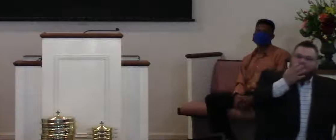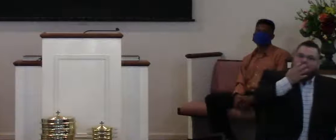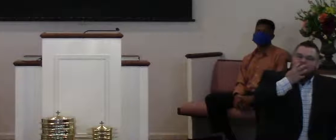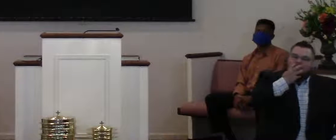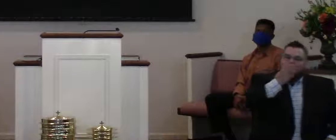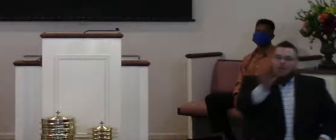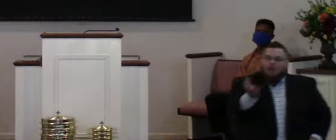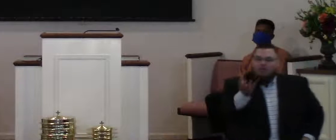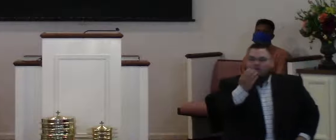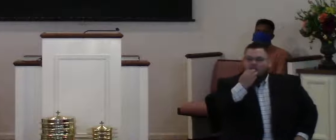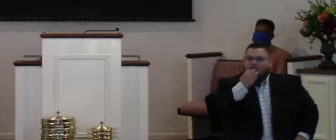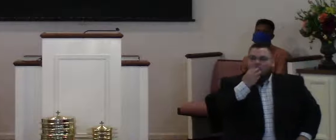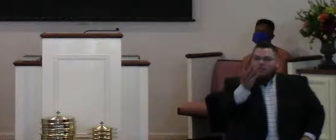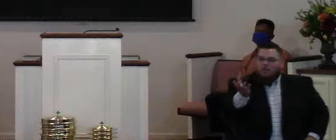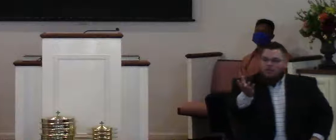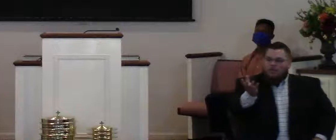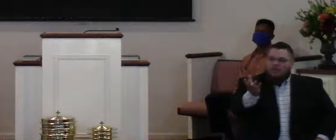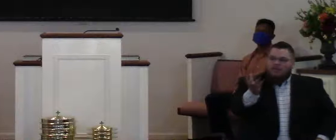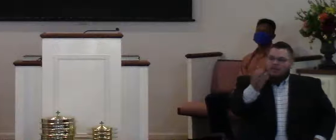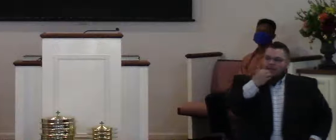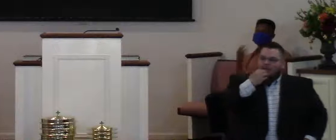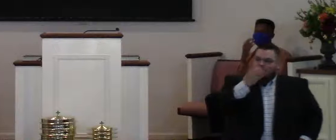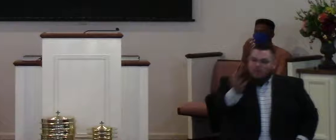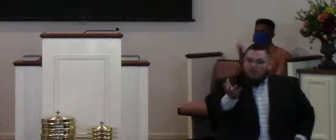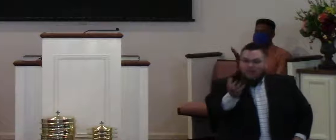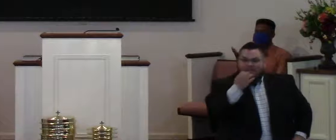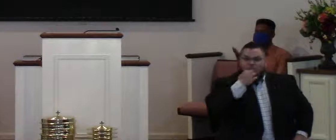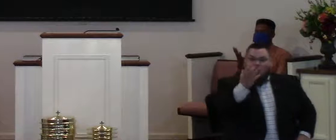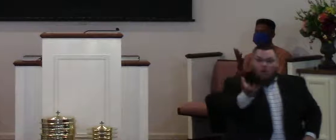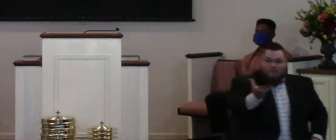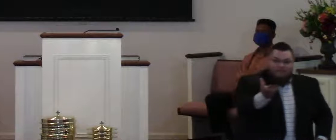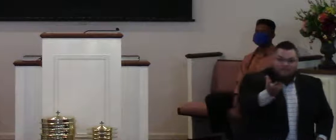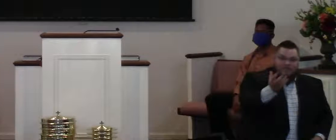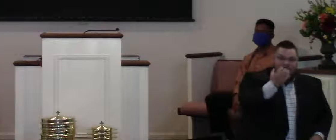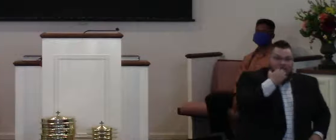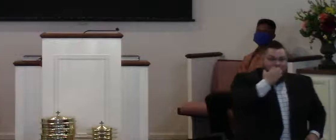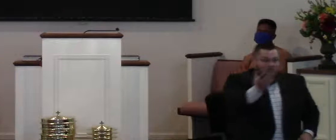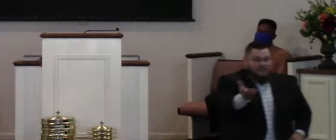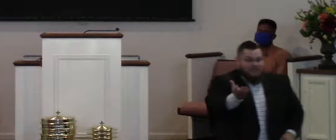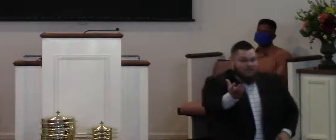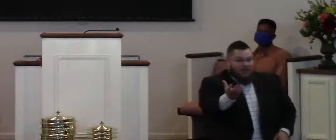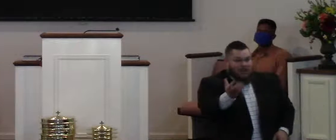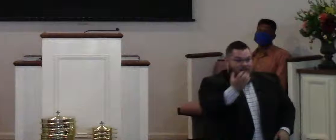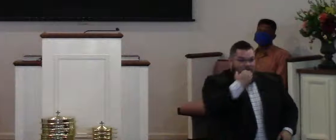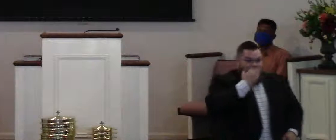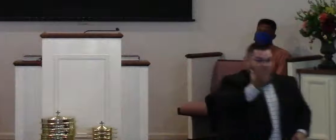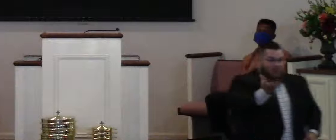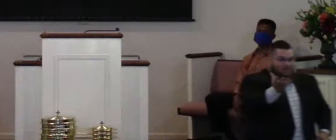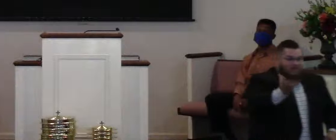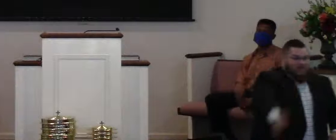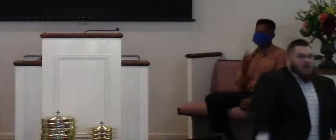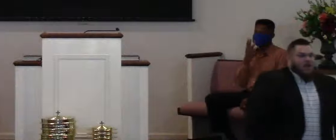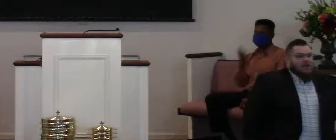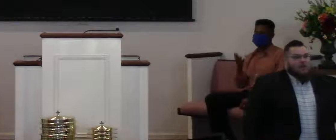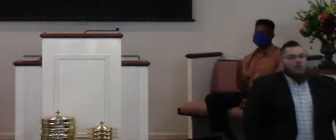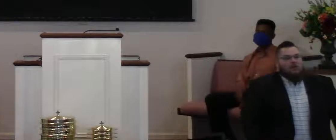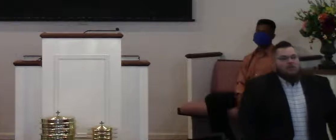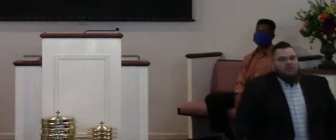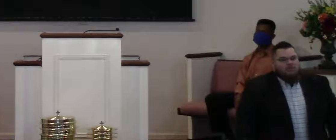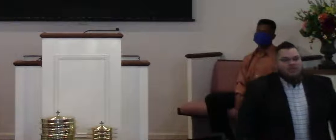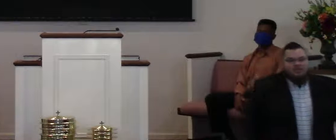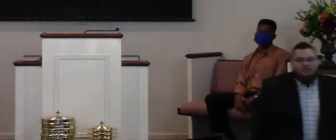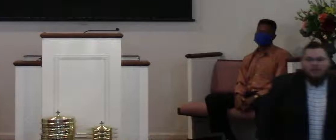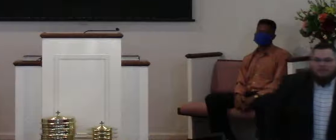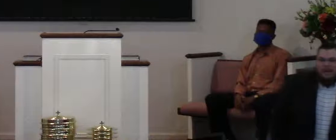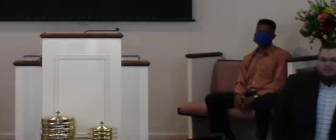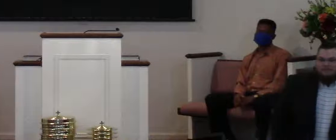it, blow. There you go. Blow, that's warm. It's pretty simple, right? Warm. All right, what grows